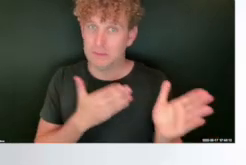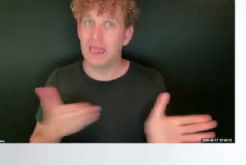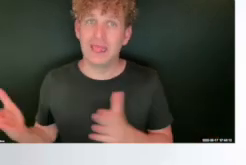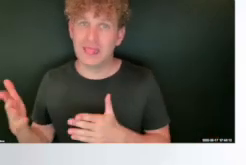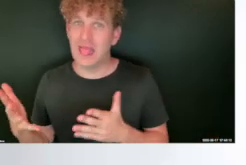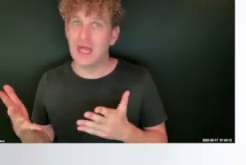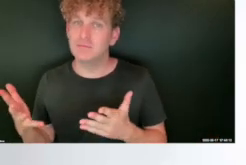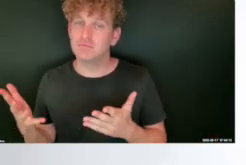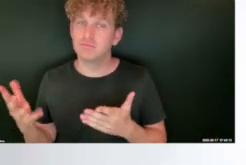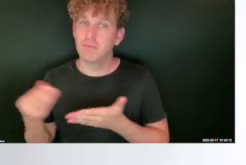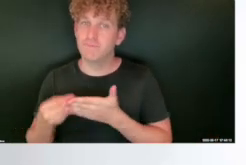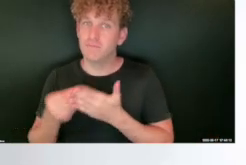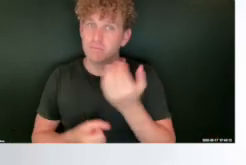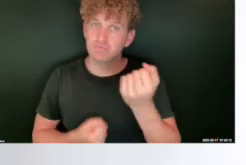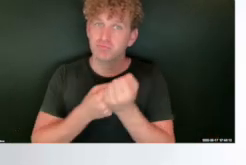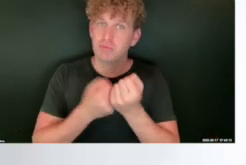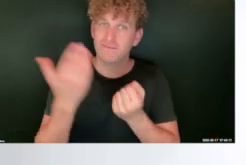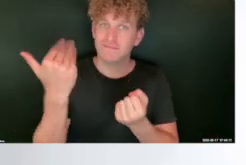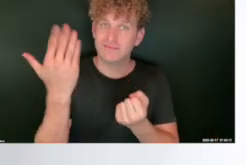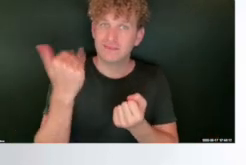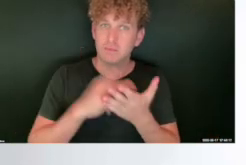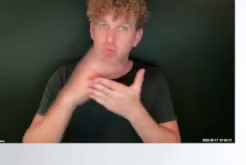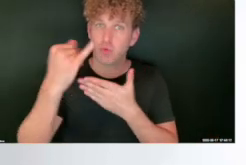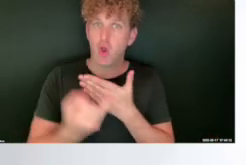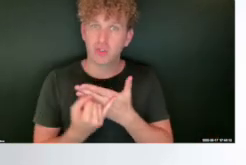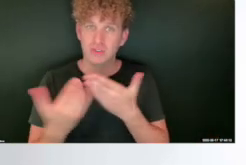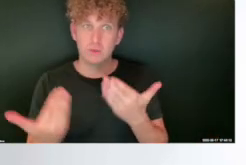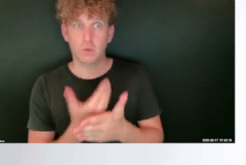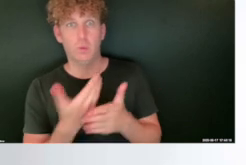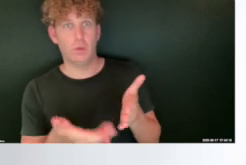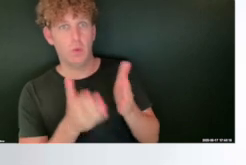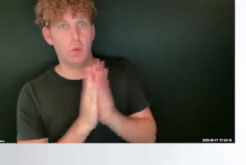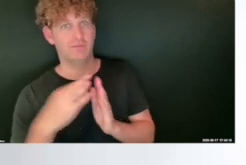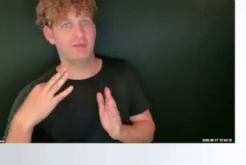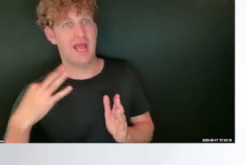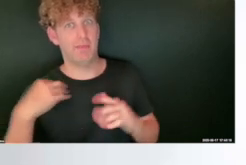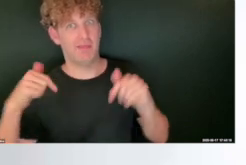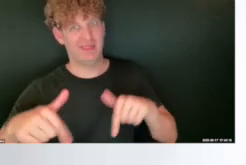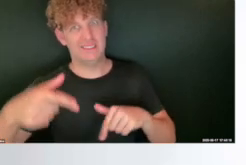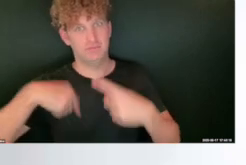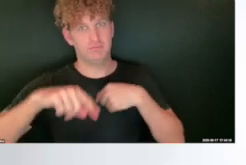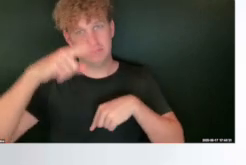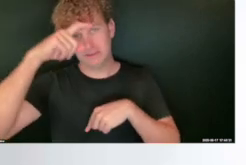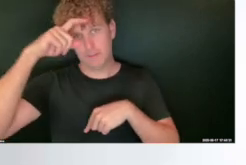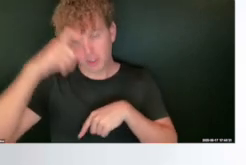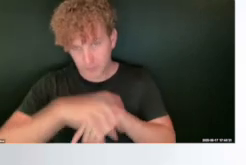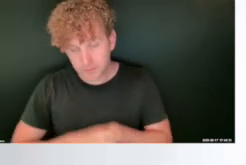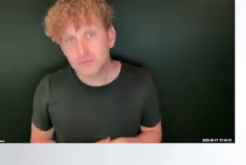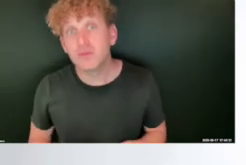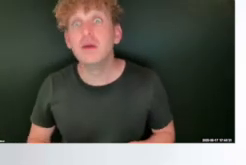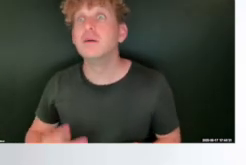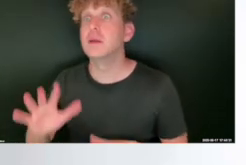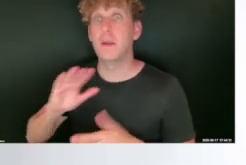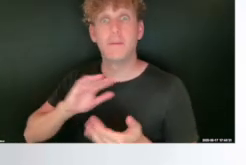been completed. Completed planning grants cover places like Bakersfield, South El Monte,